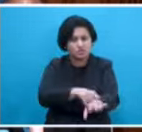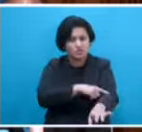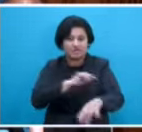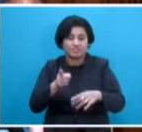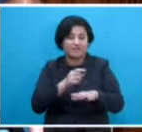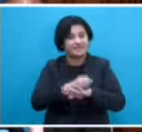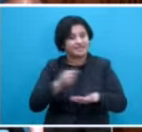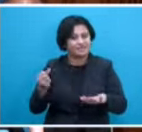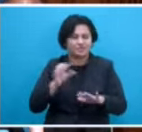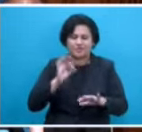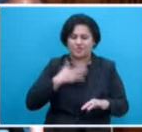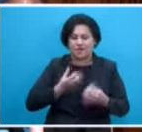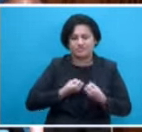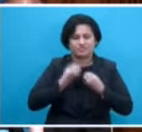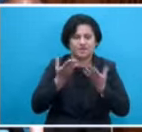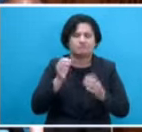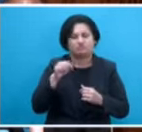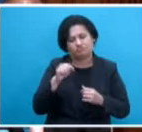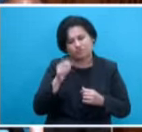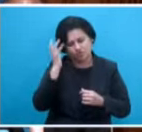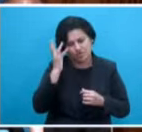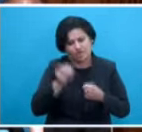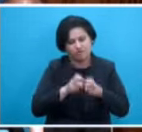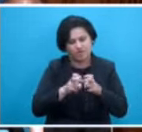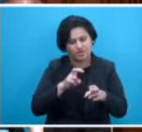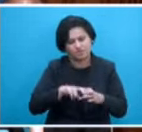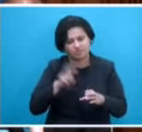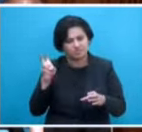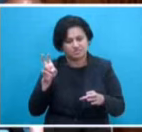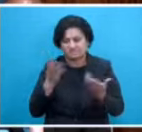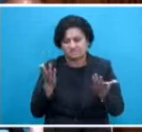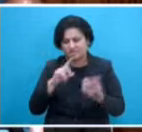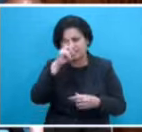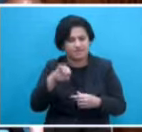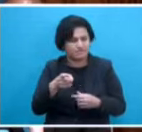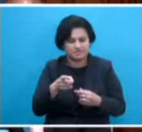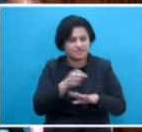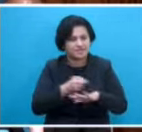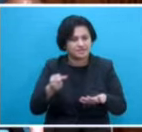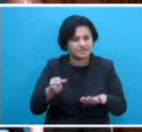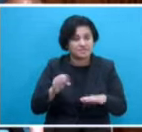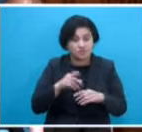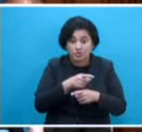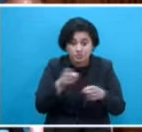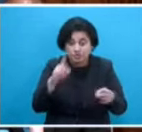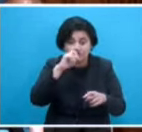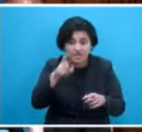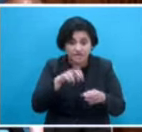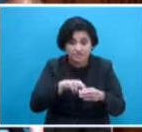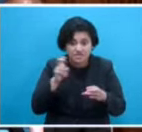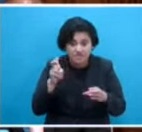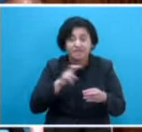to admit that there is a problem and to resign. Order. So, you're not going to resign, then the government